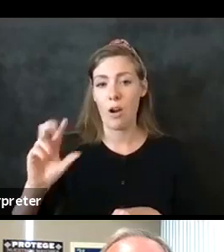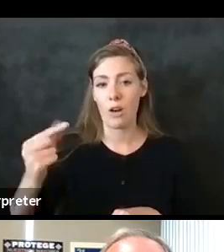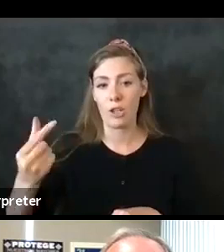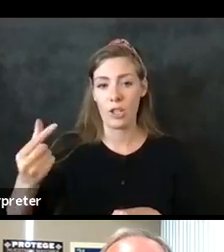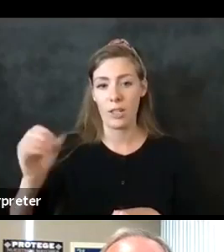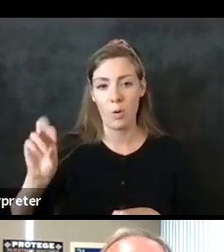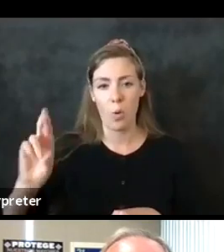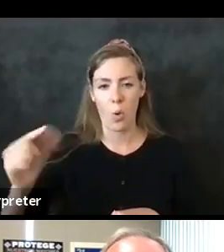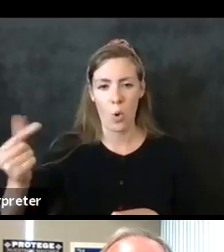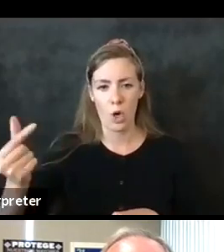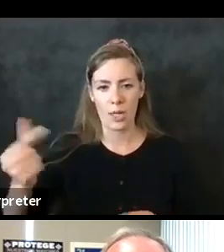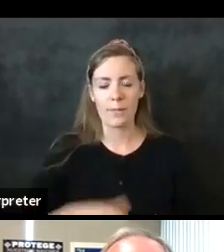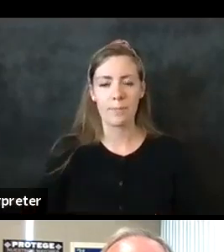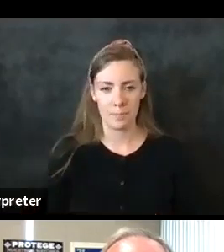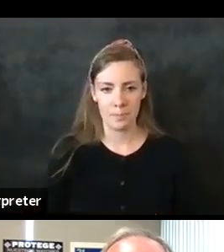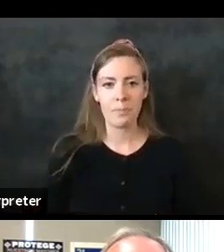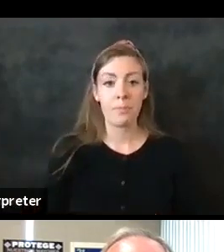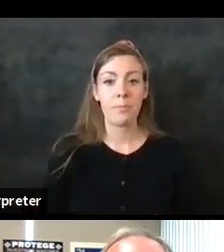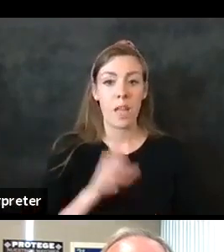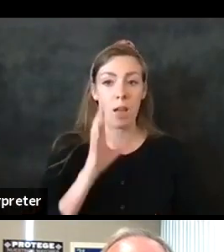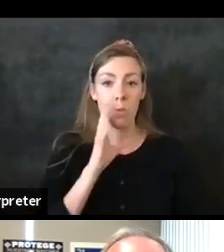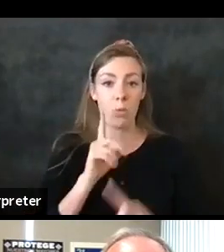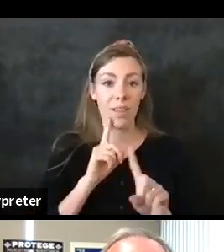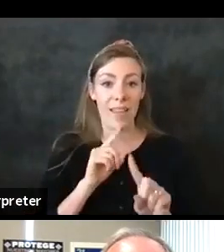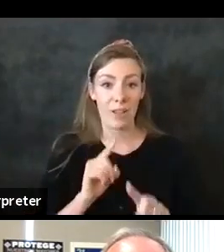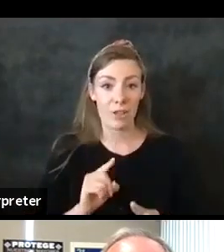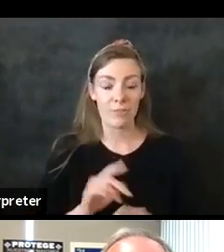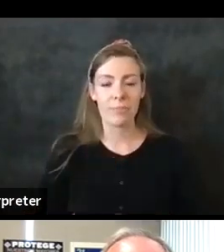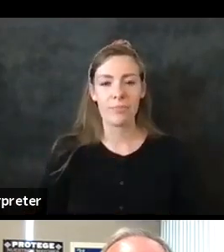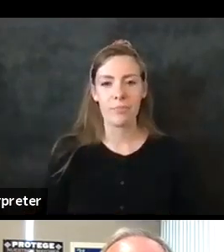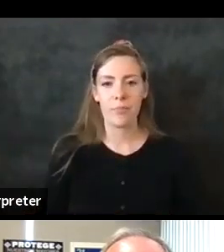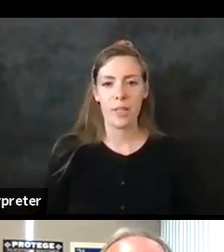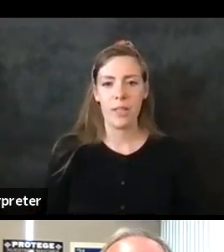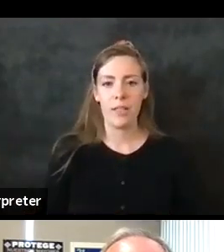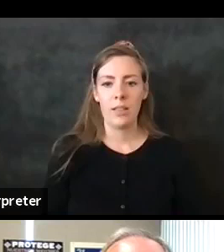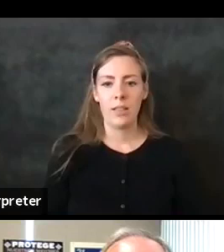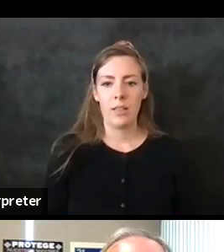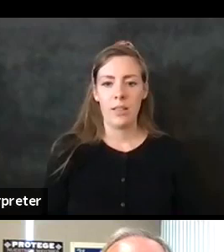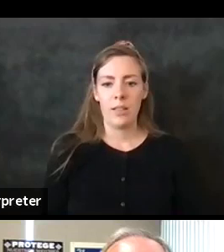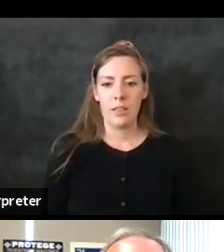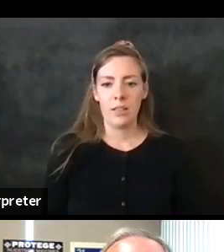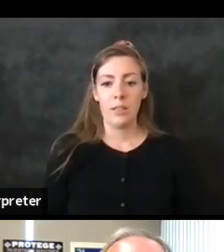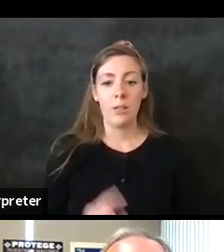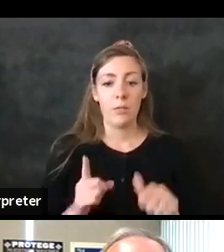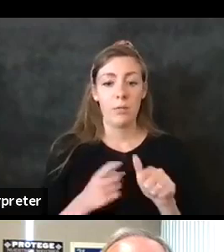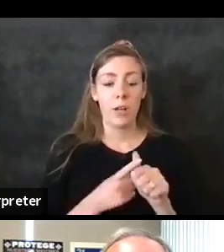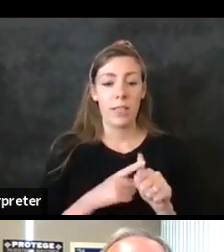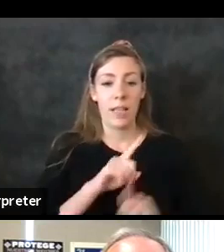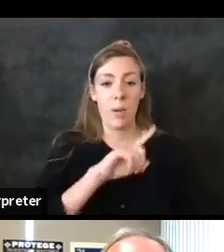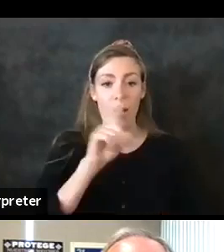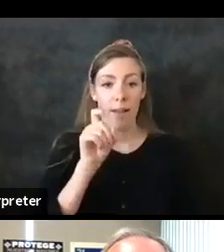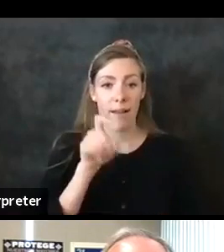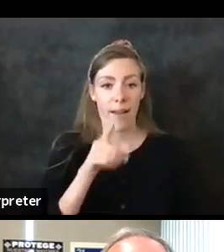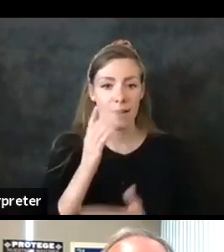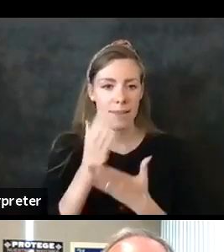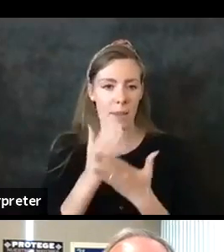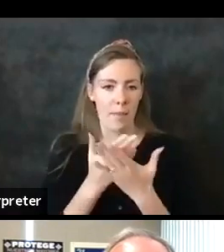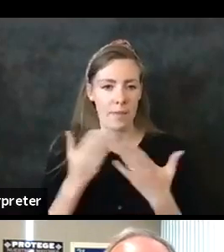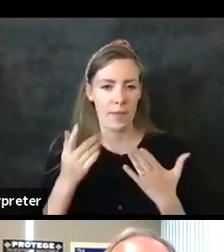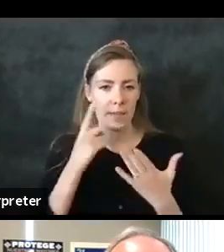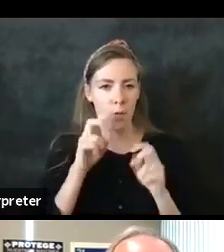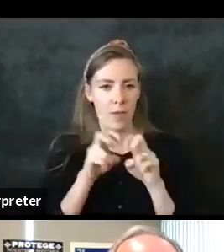publicaffairs@sonoma-county.org. And we will get to them. First, let me pose some questions that we have received and that we have for our panelists.